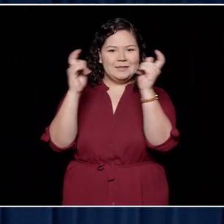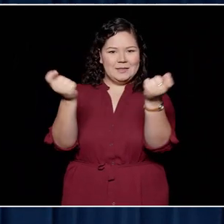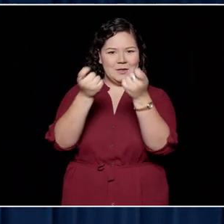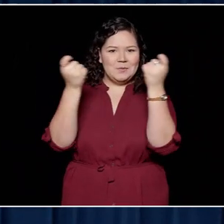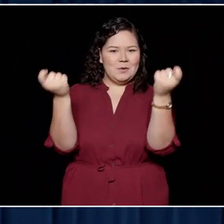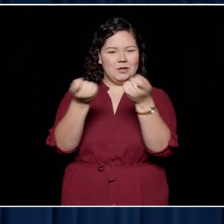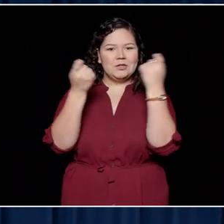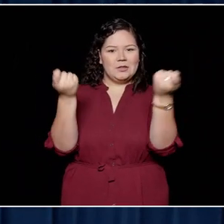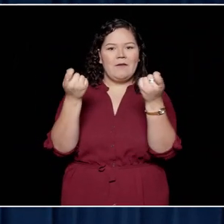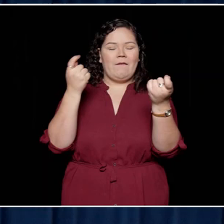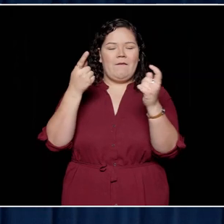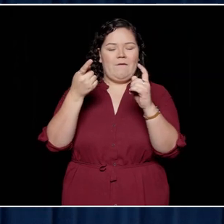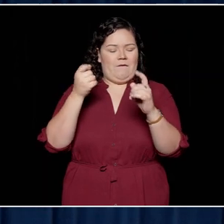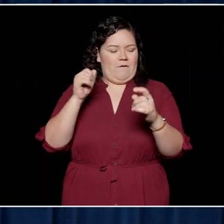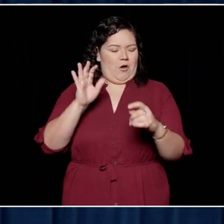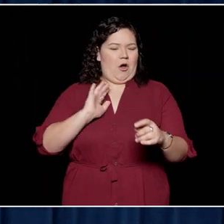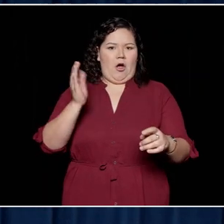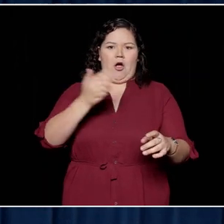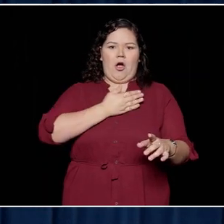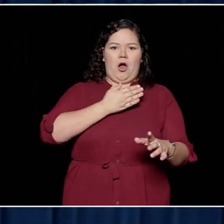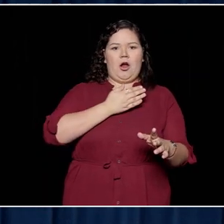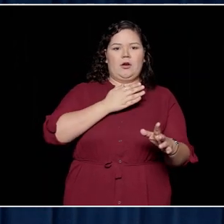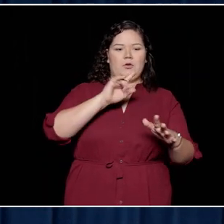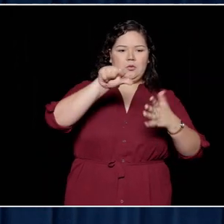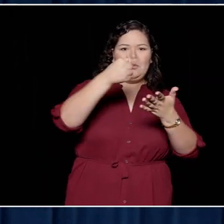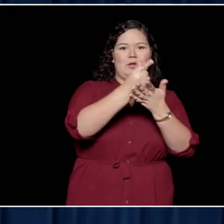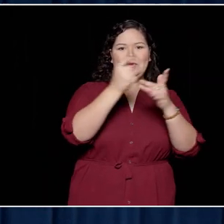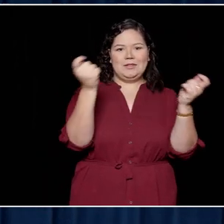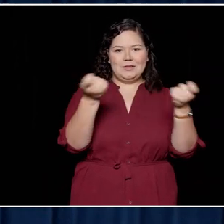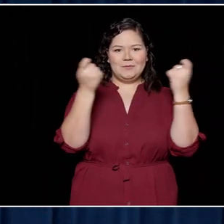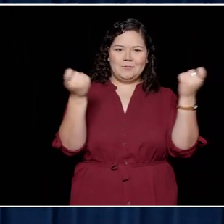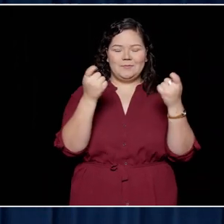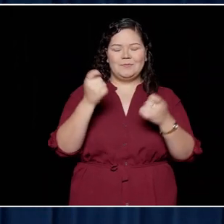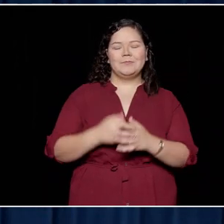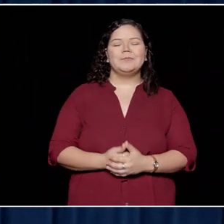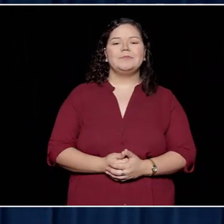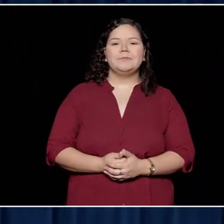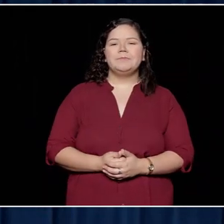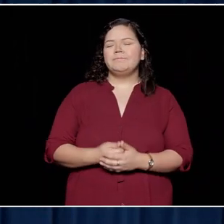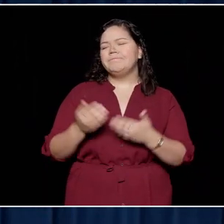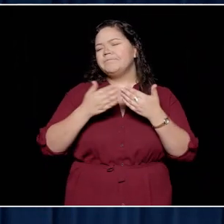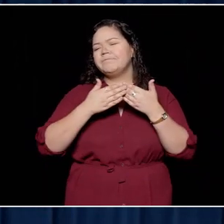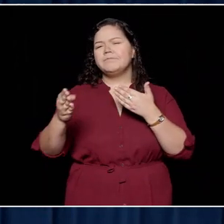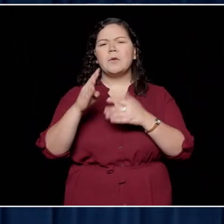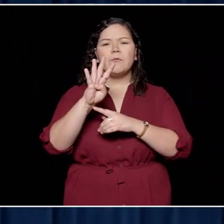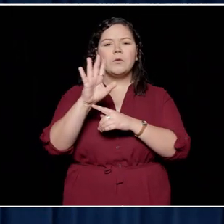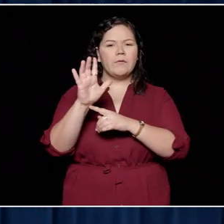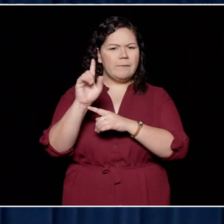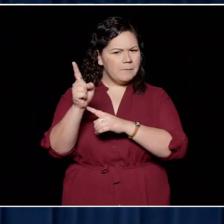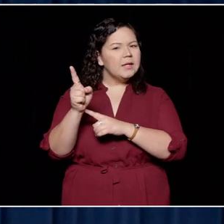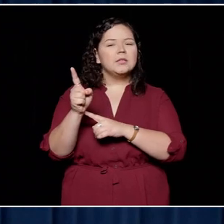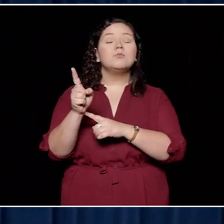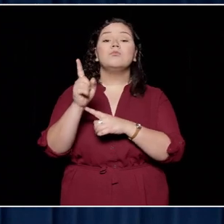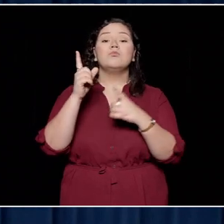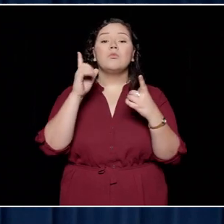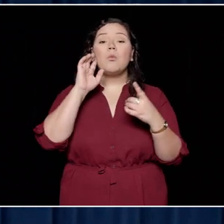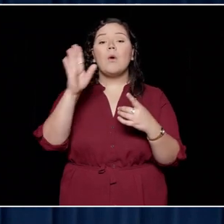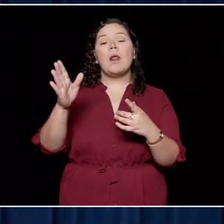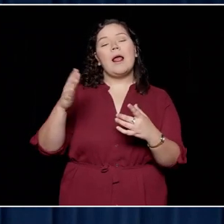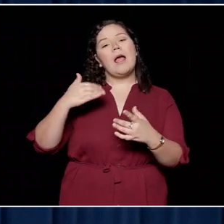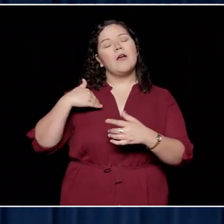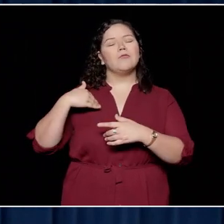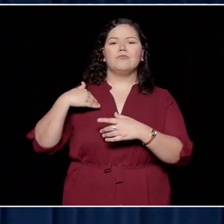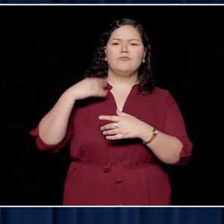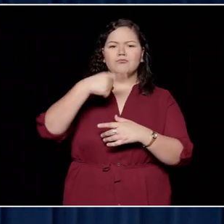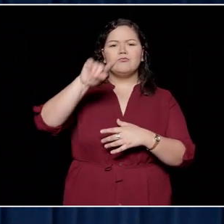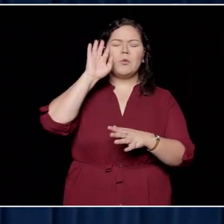celebration of our congregation ceremony. Over the next 45 minutes, you'll experience one of